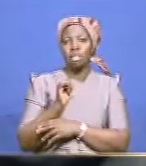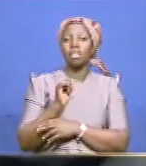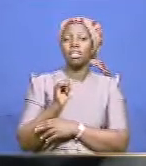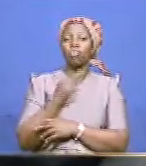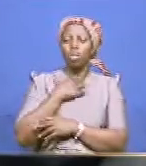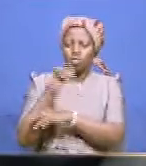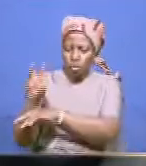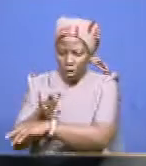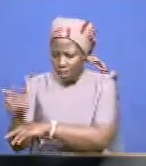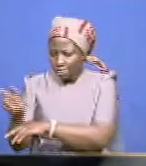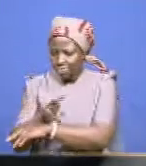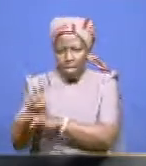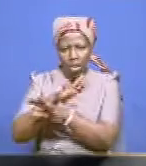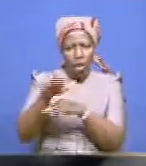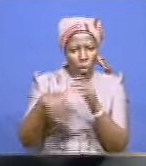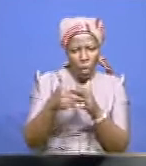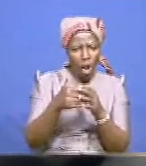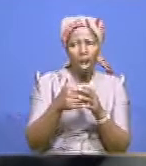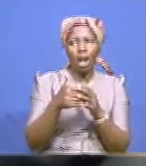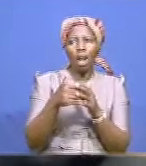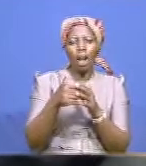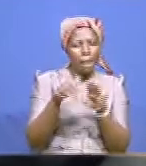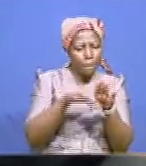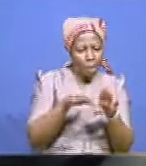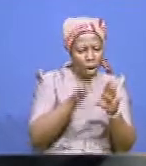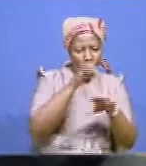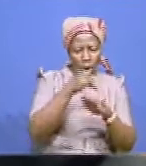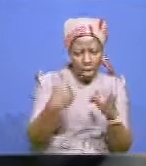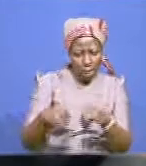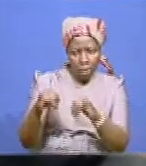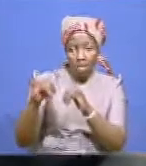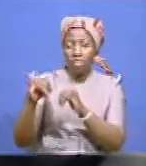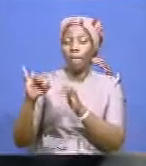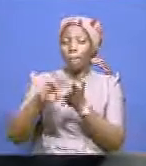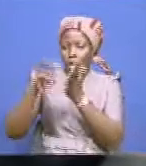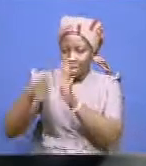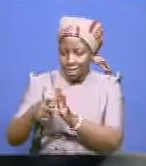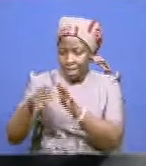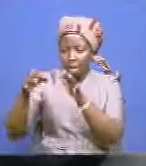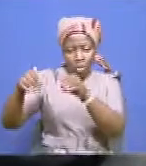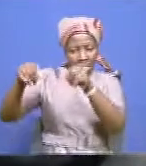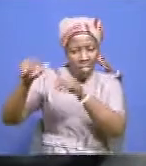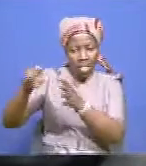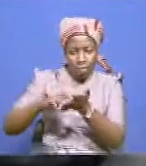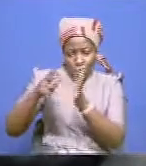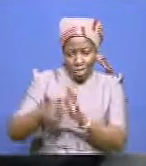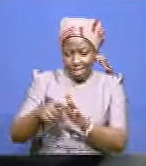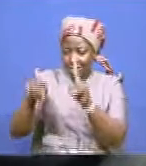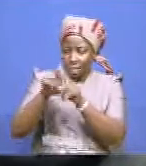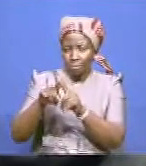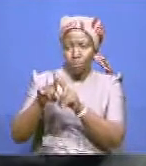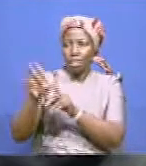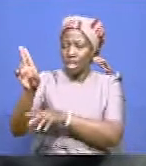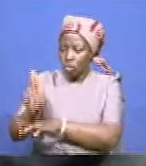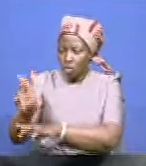every executive committee member on implementation of a project, the quality of that project, and the expenditure, and